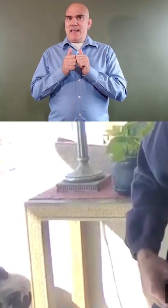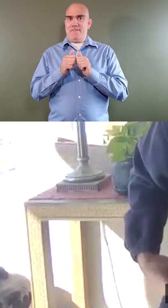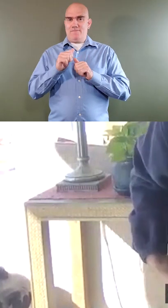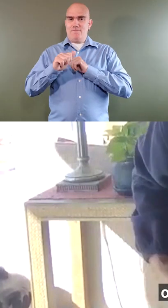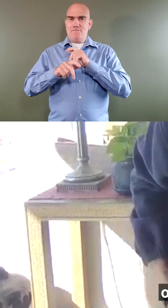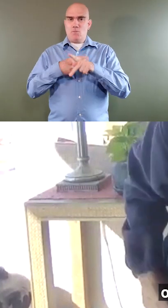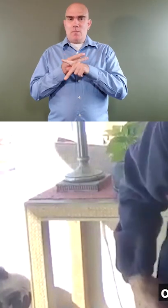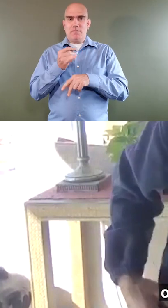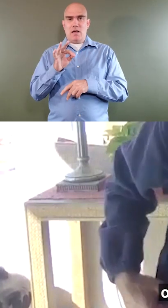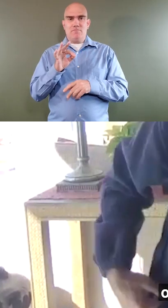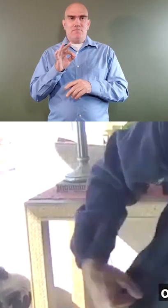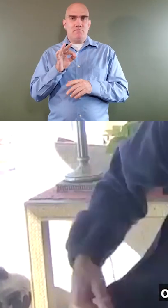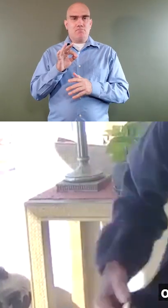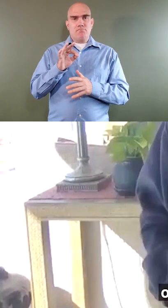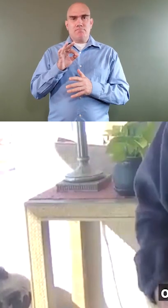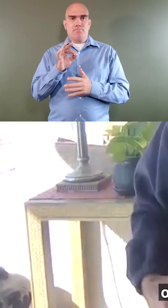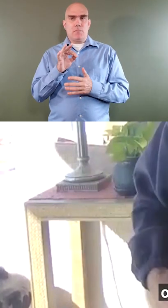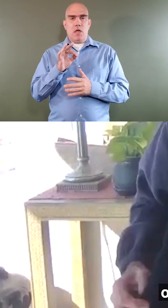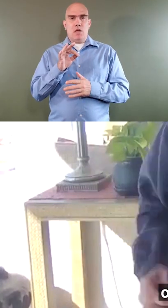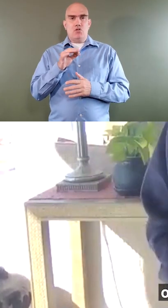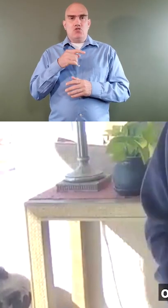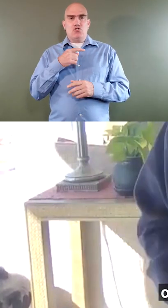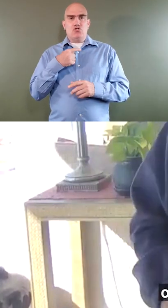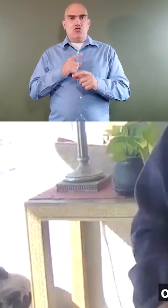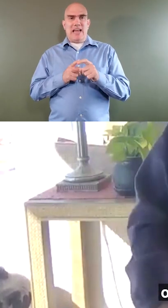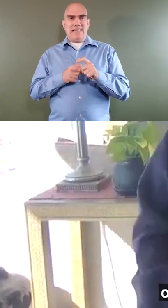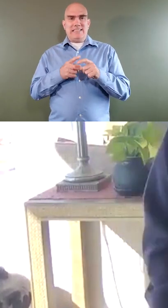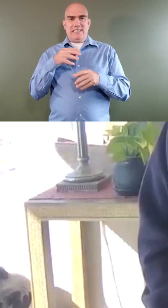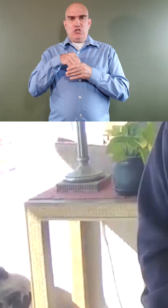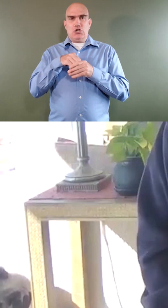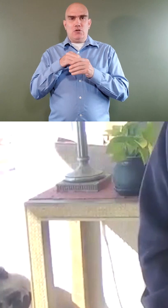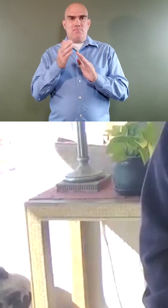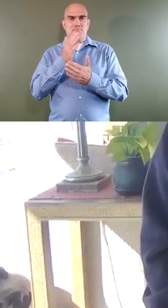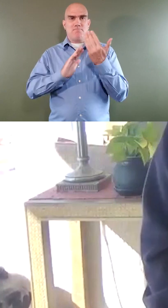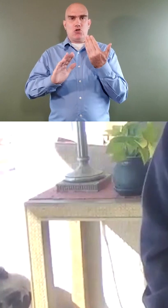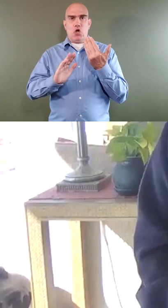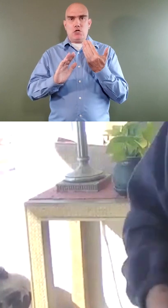form of Chinese internal martial art.